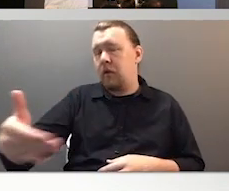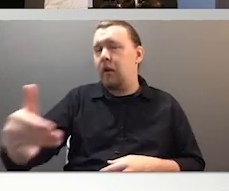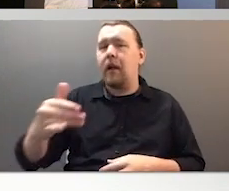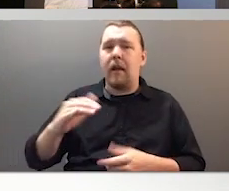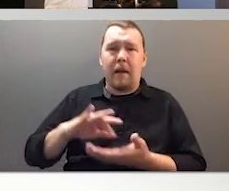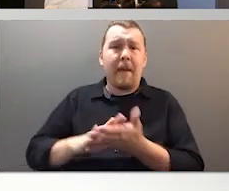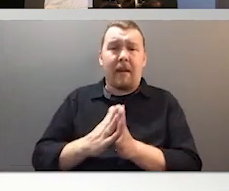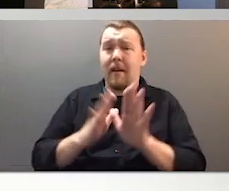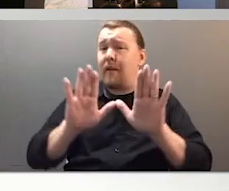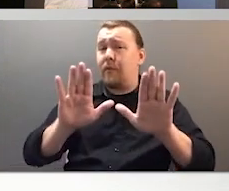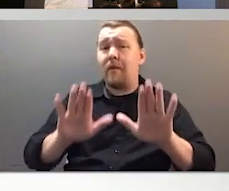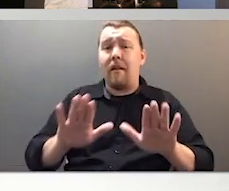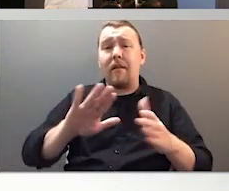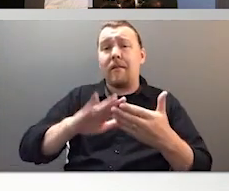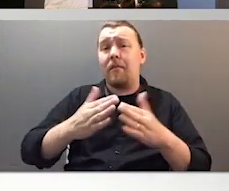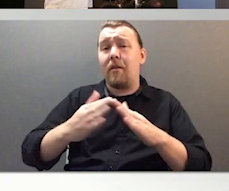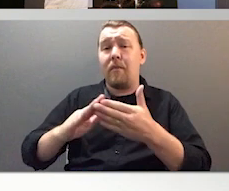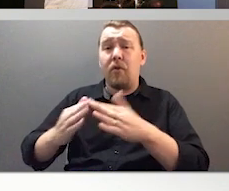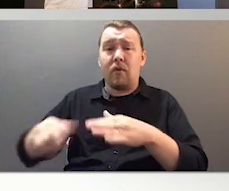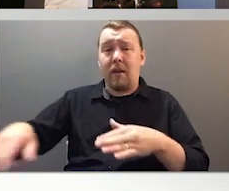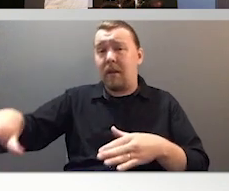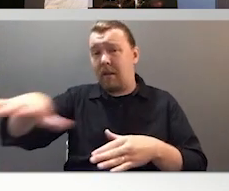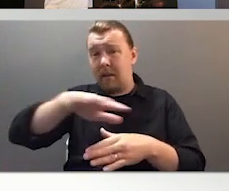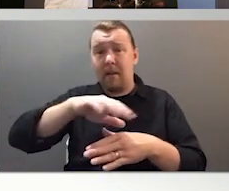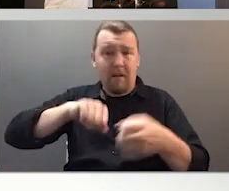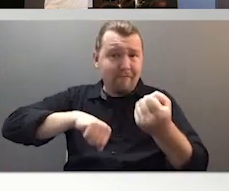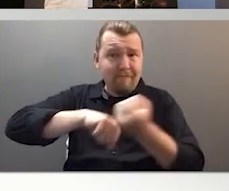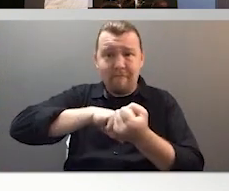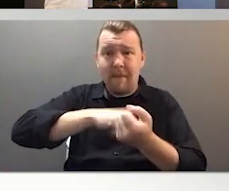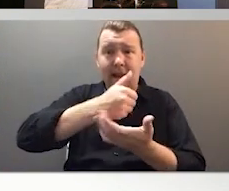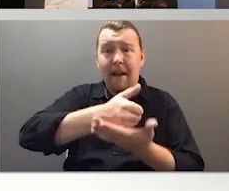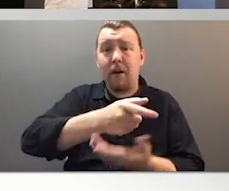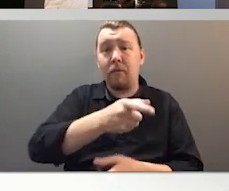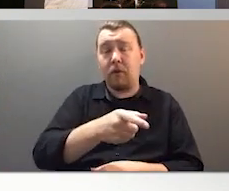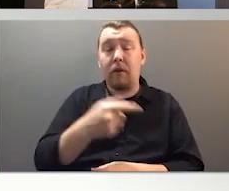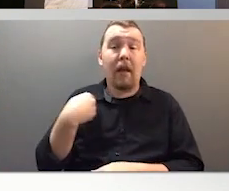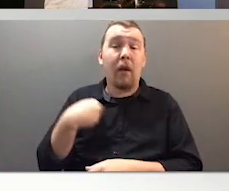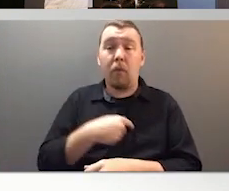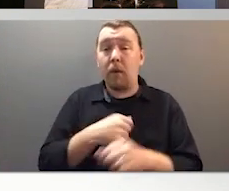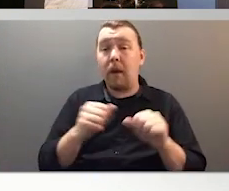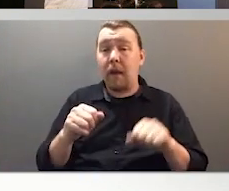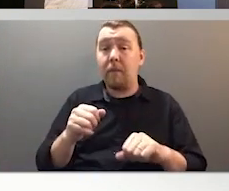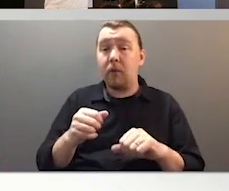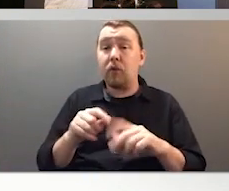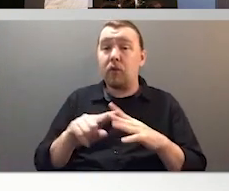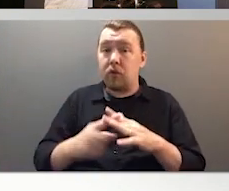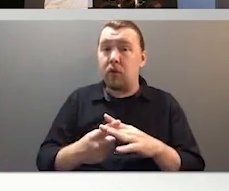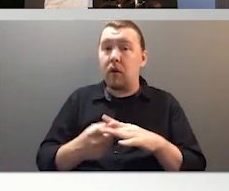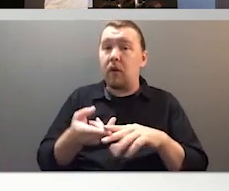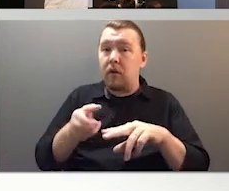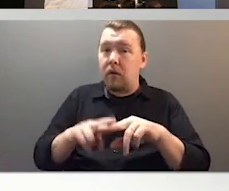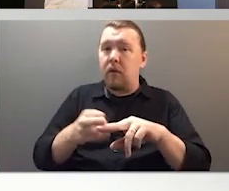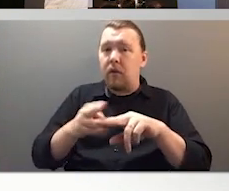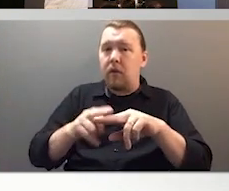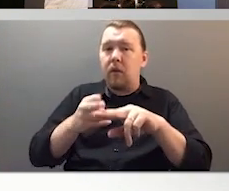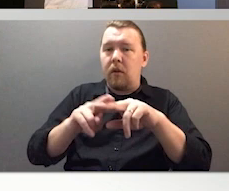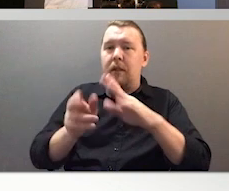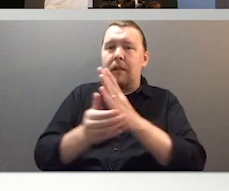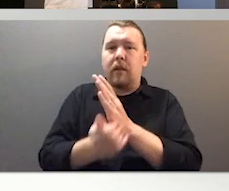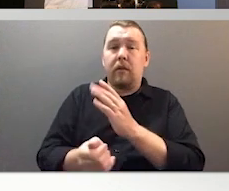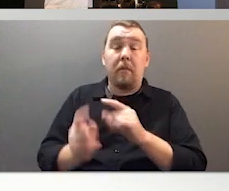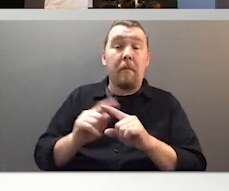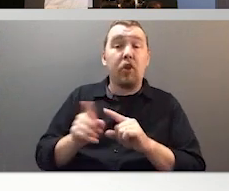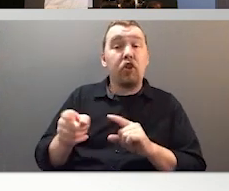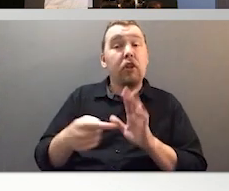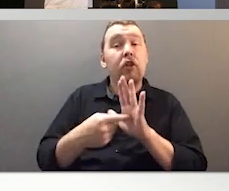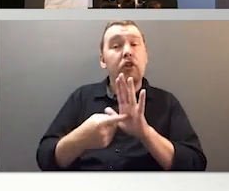community that rallied around her. And we were able to start building on some of those skills. But she definitely presented like she